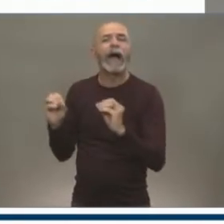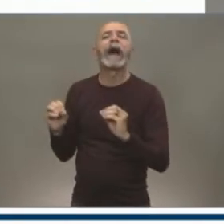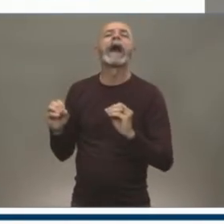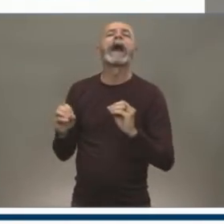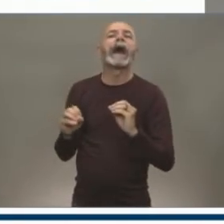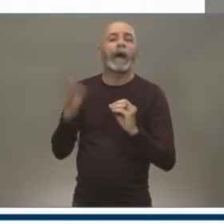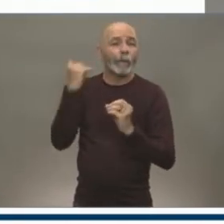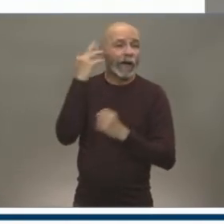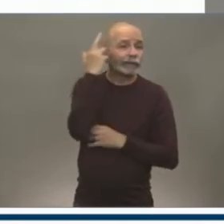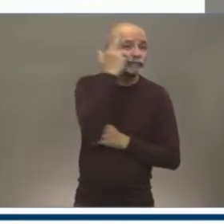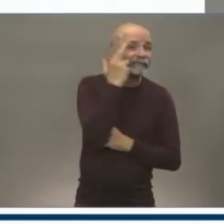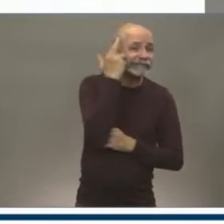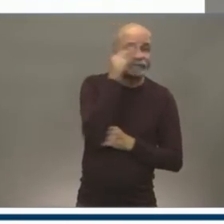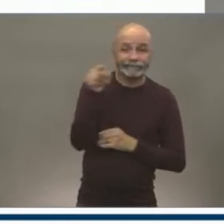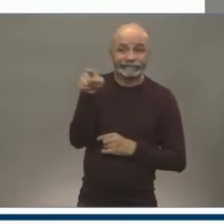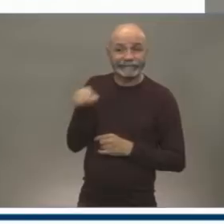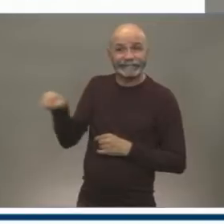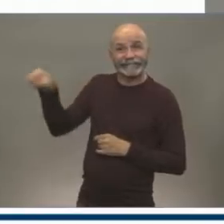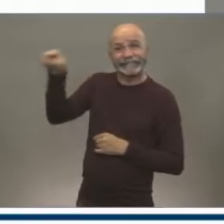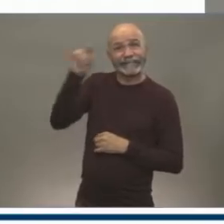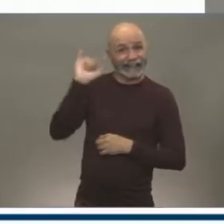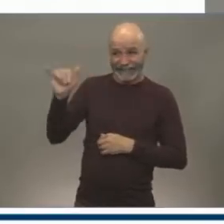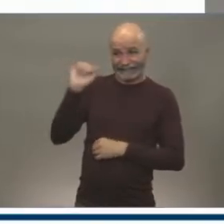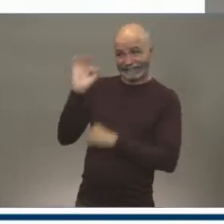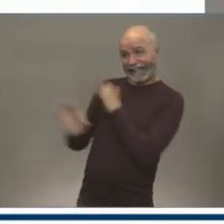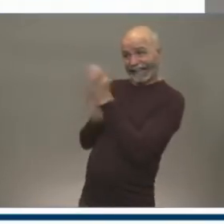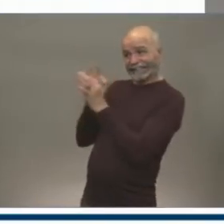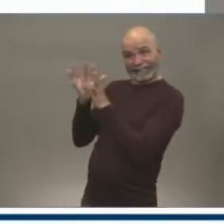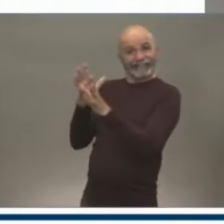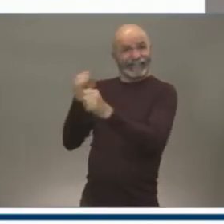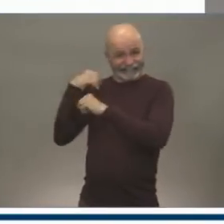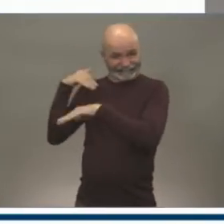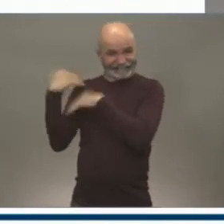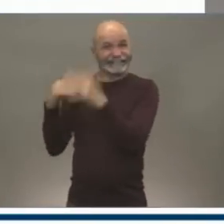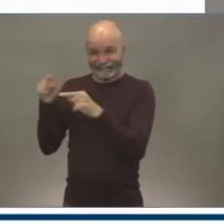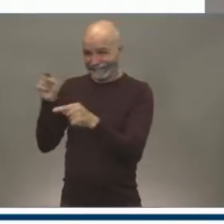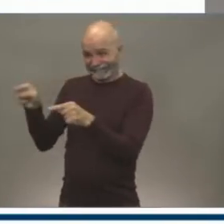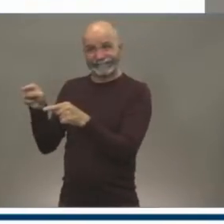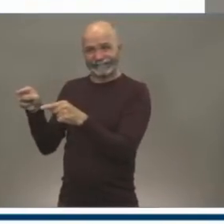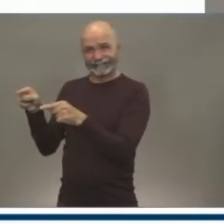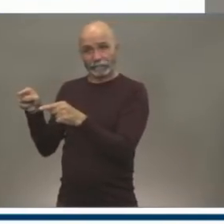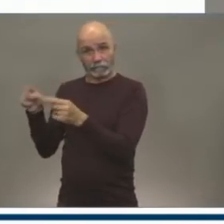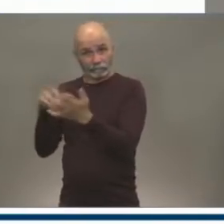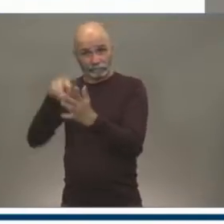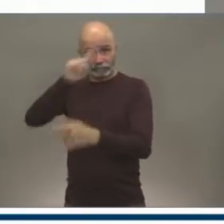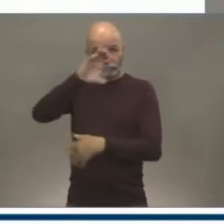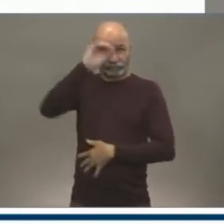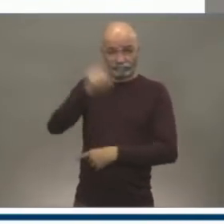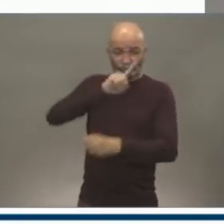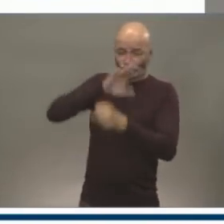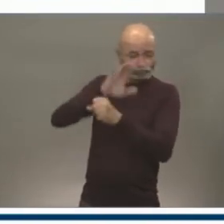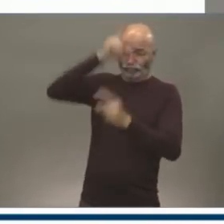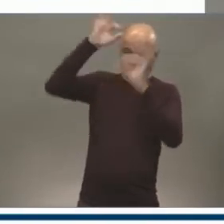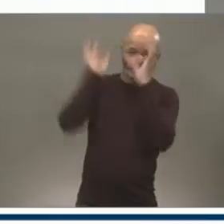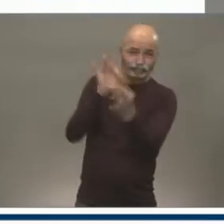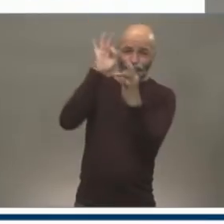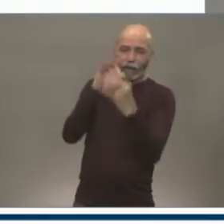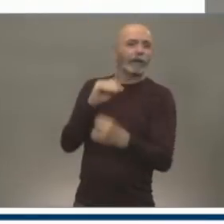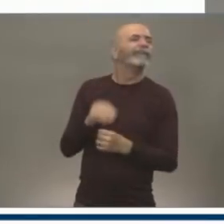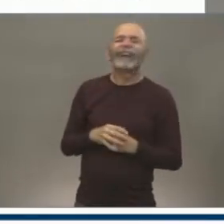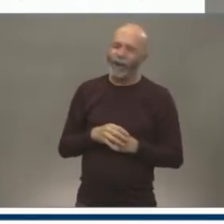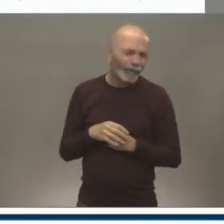lower accuracy of the test that makes it less valuable when you're not in an outbreak situation. But certainly, as we're seeing